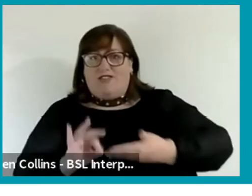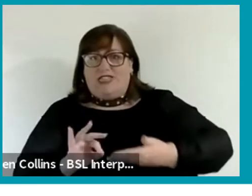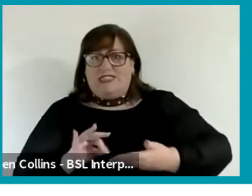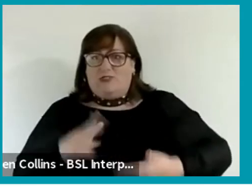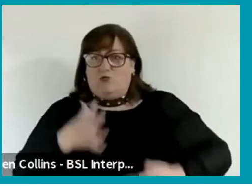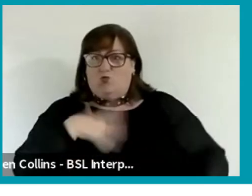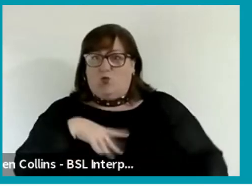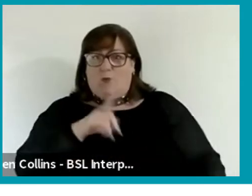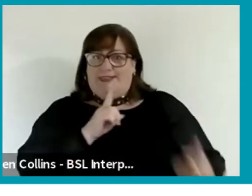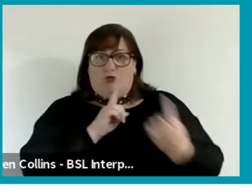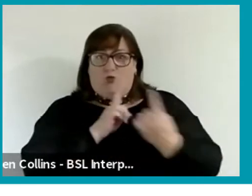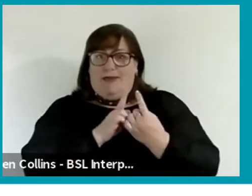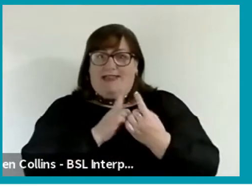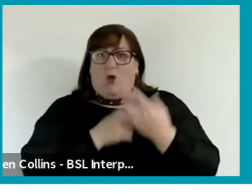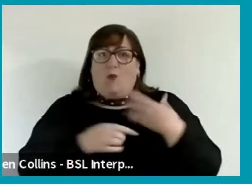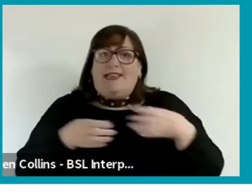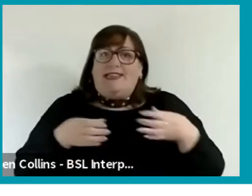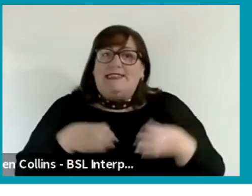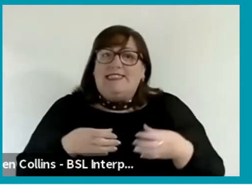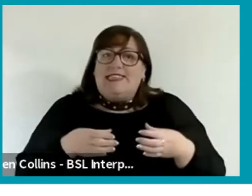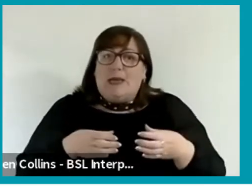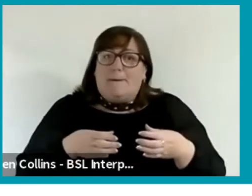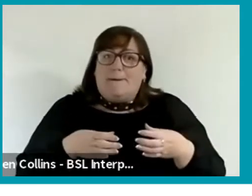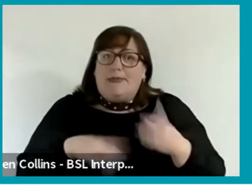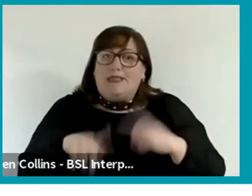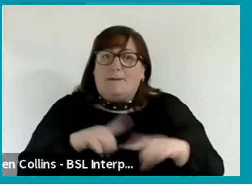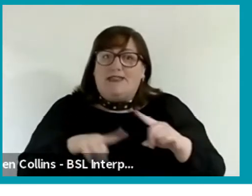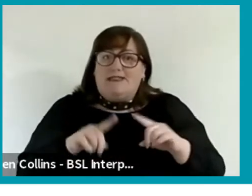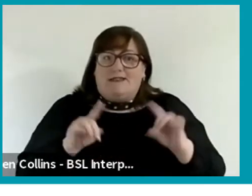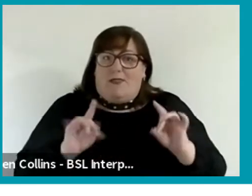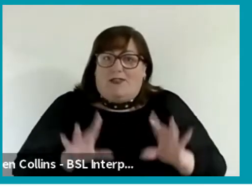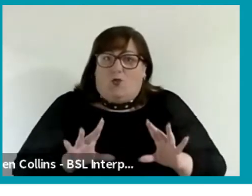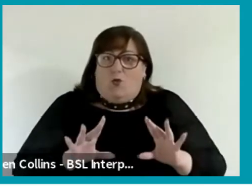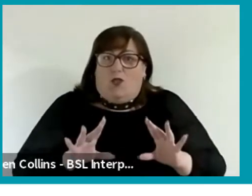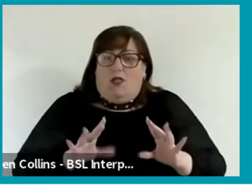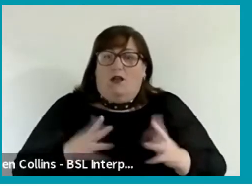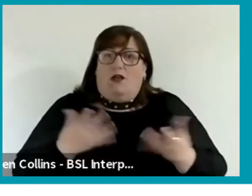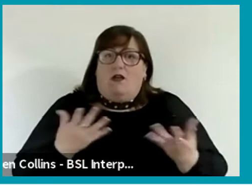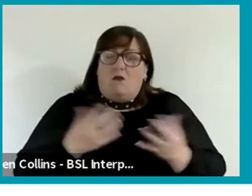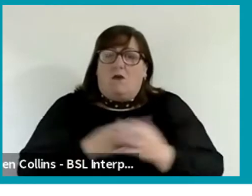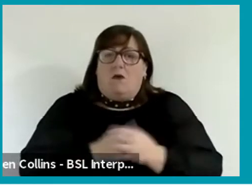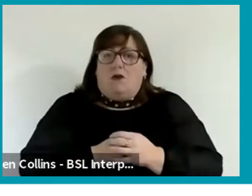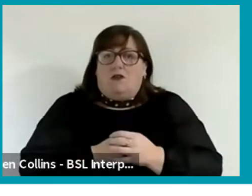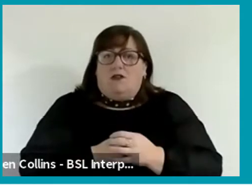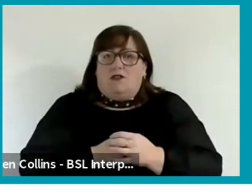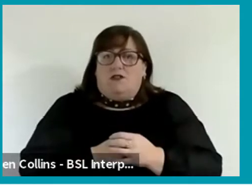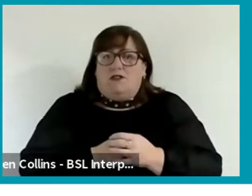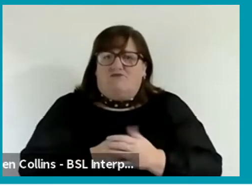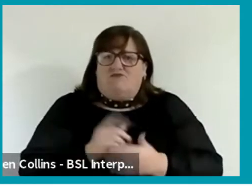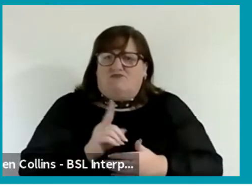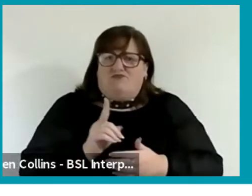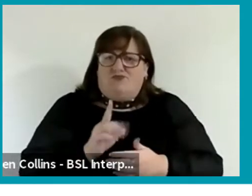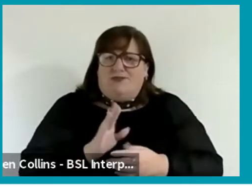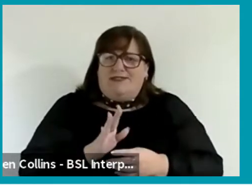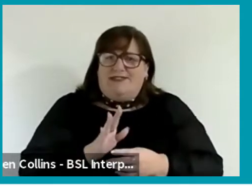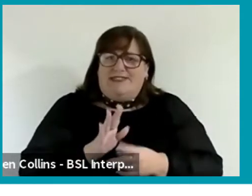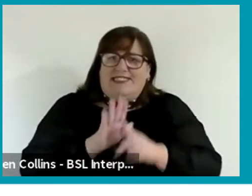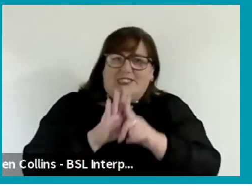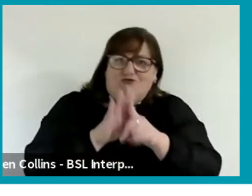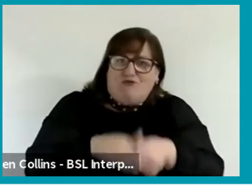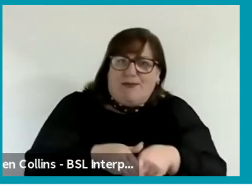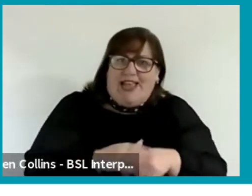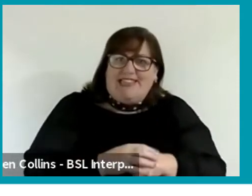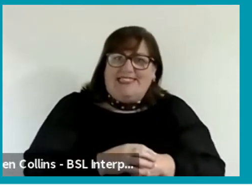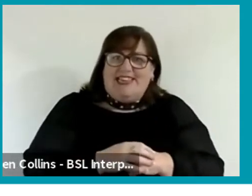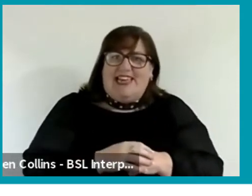except of Teams or any other software. So we're not discriminating when it comes to software either.